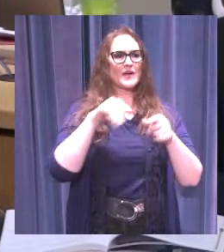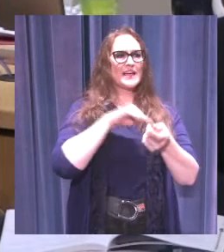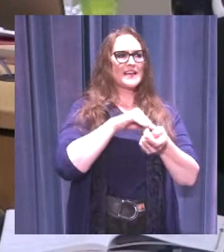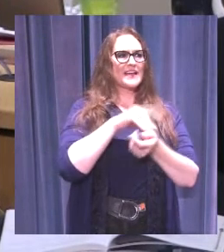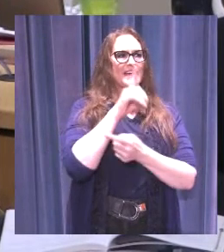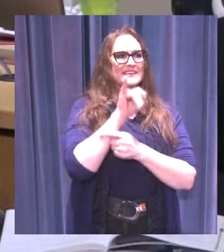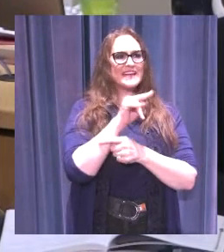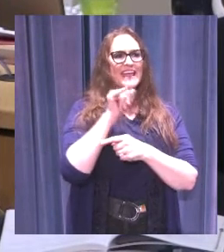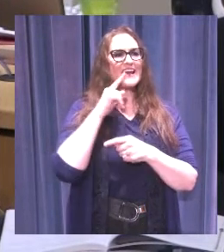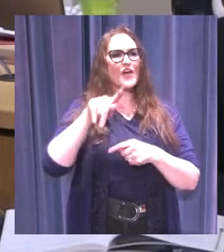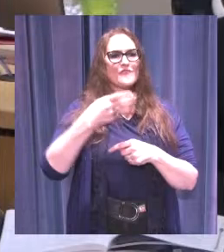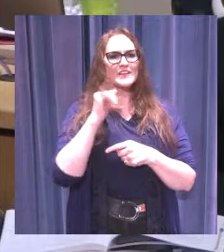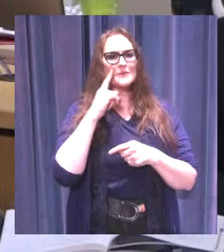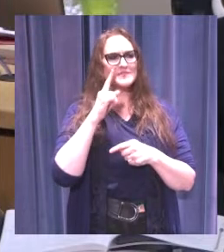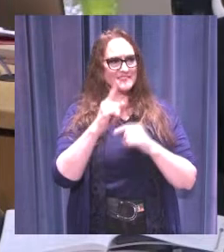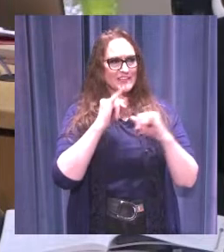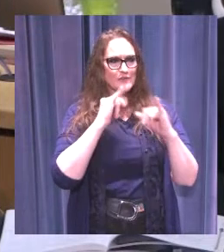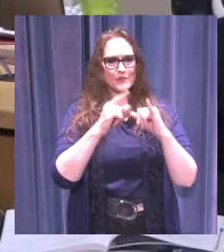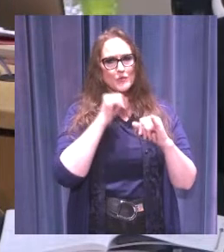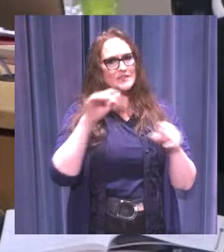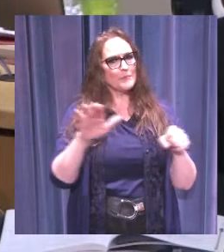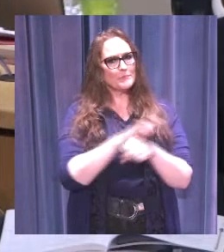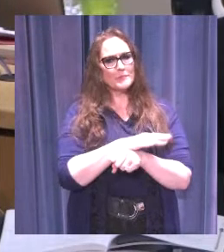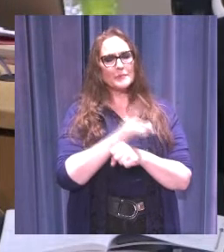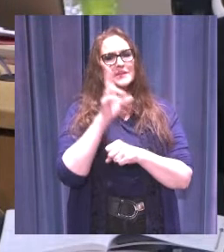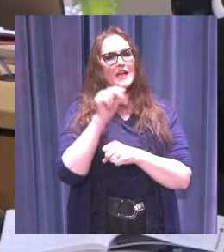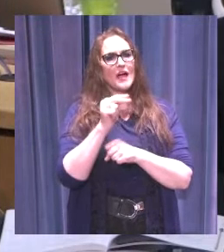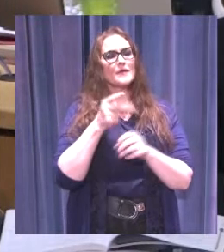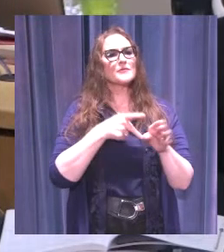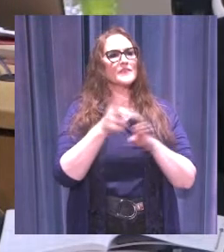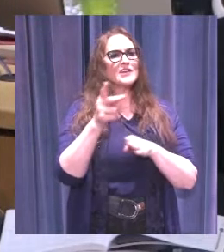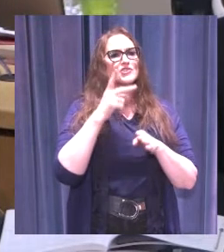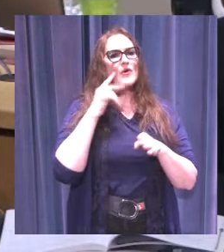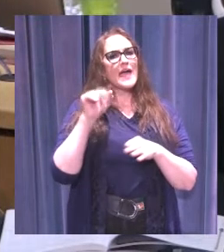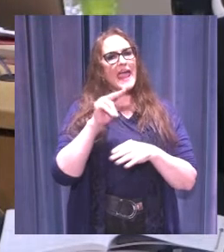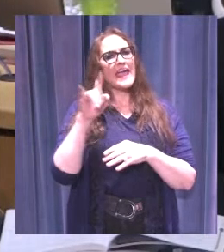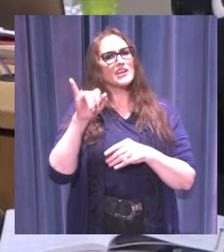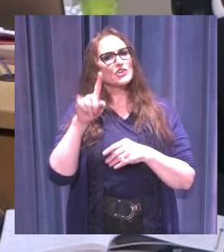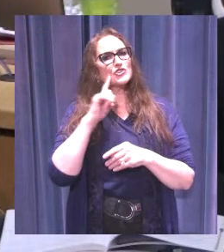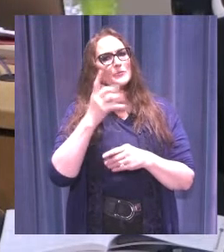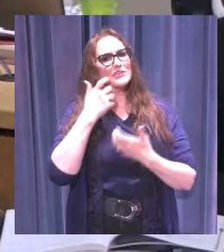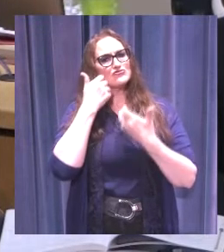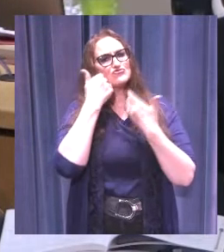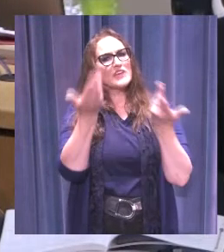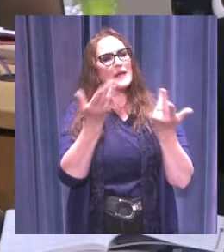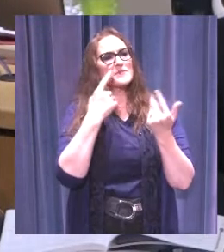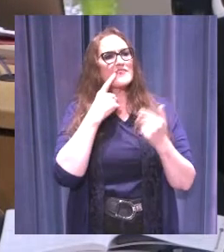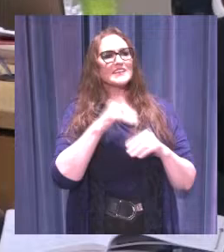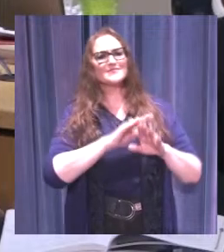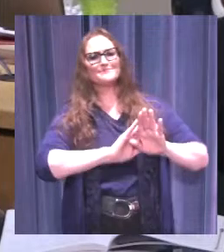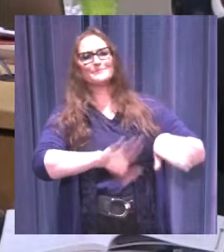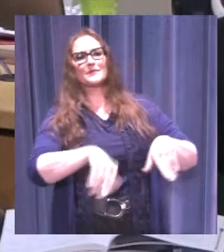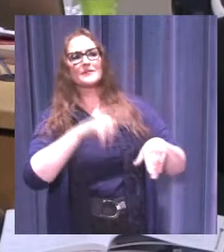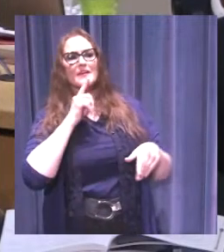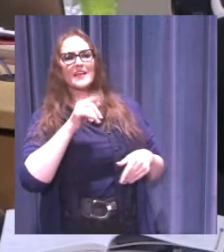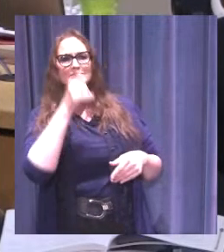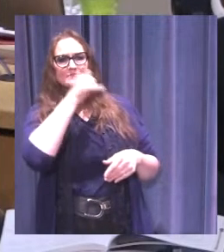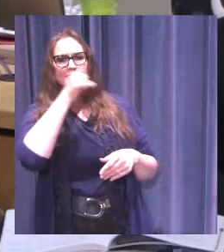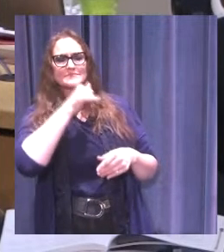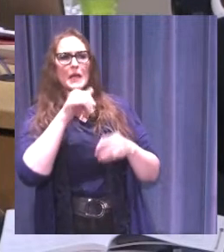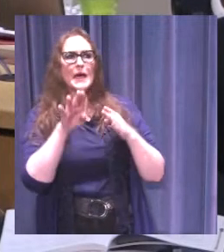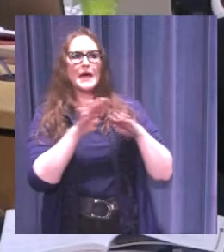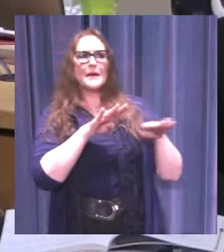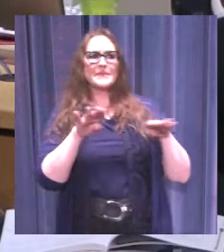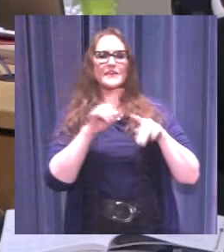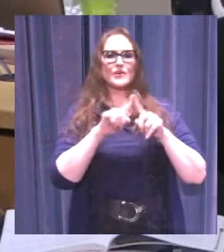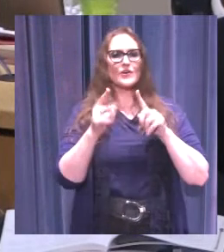was completely unprofessional. Andy Everman in particular should be ashamed of his dismissive and petulant behavior. You have